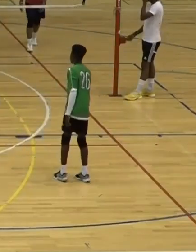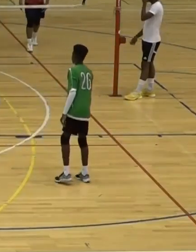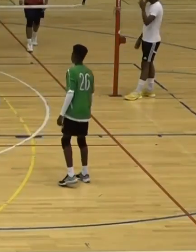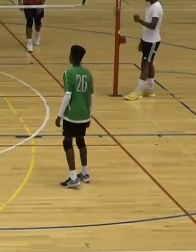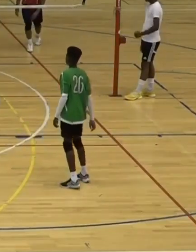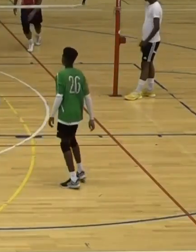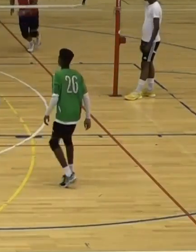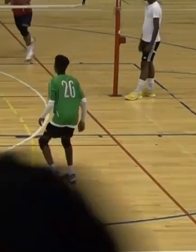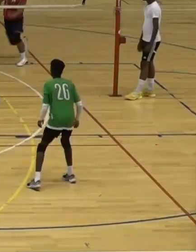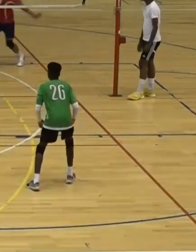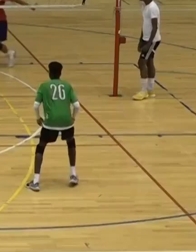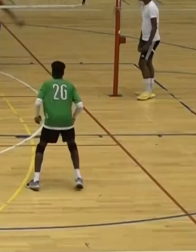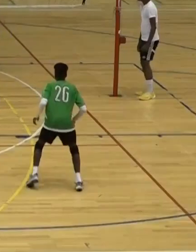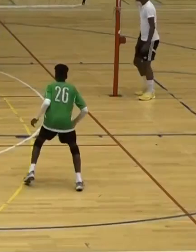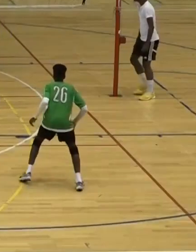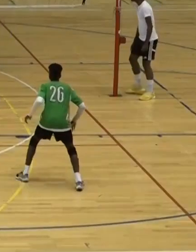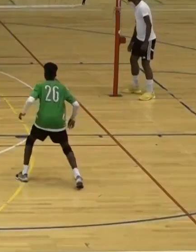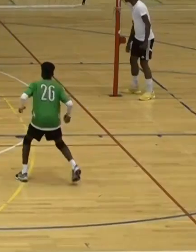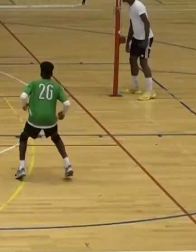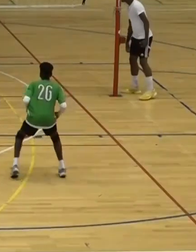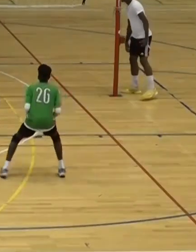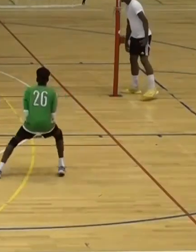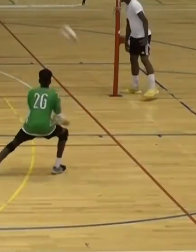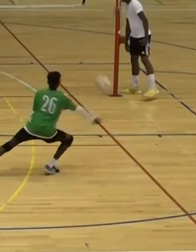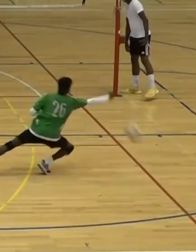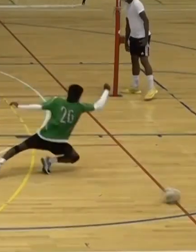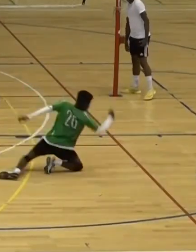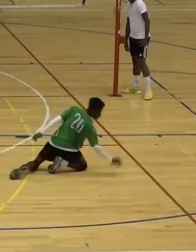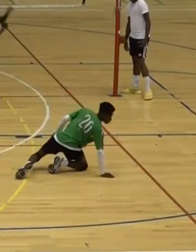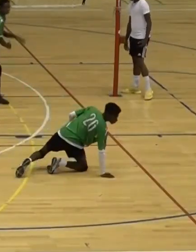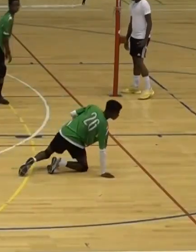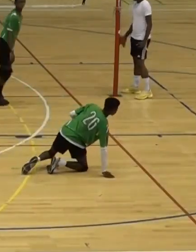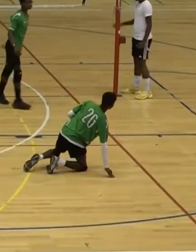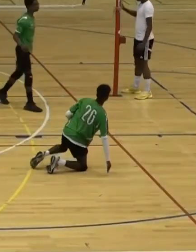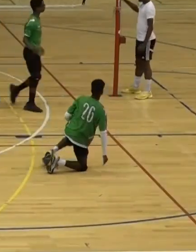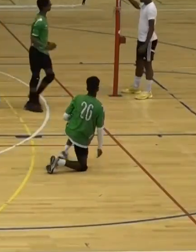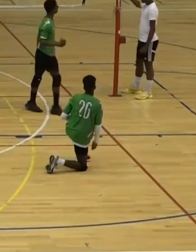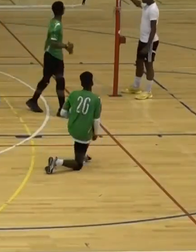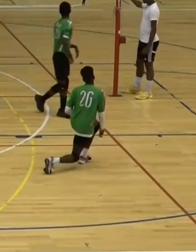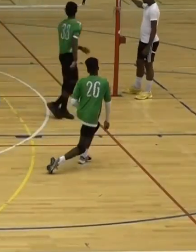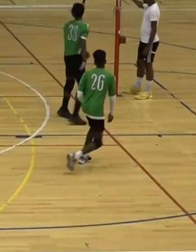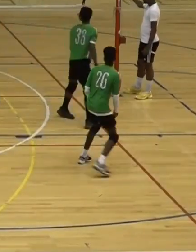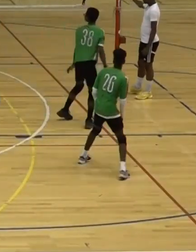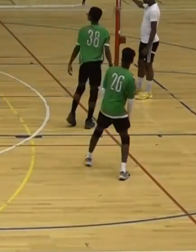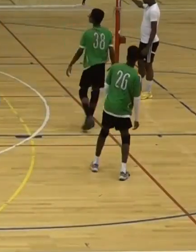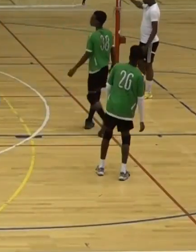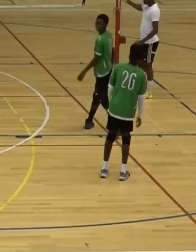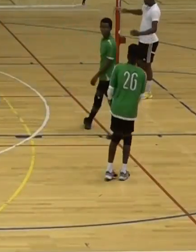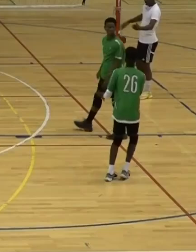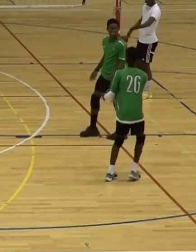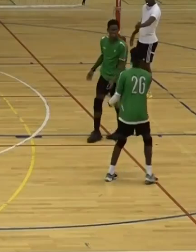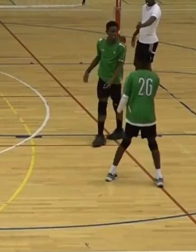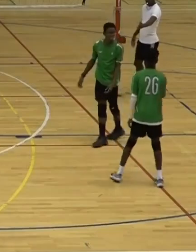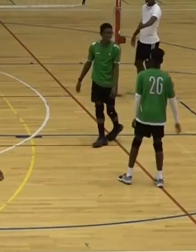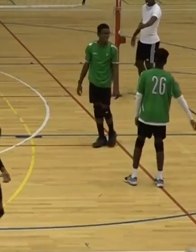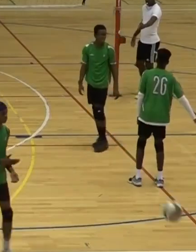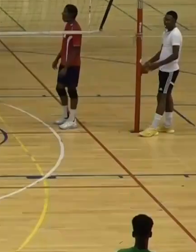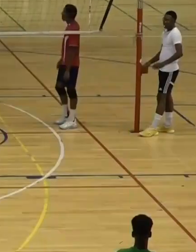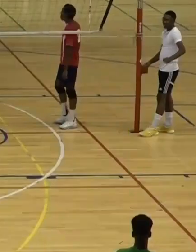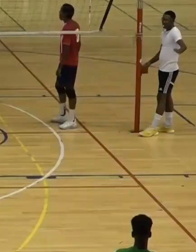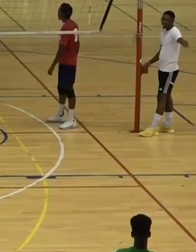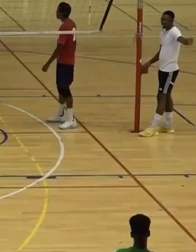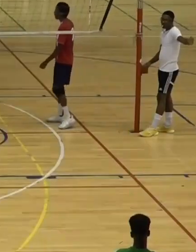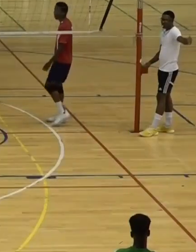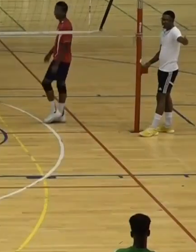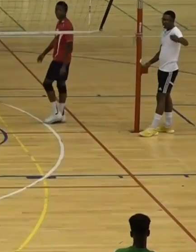challenge from SMS. Giovanni Edwards with hang time, killed on the line. The boys from Husbands on a roll. But